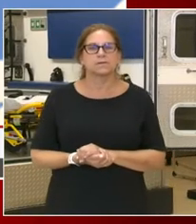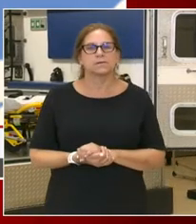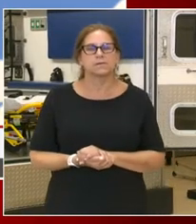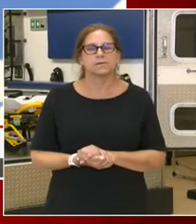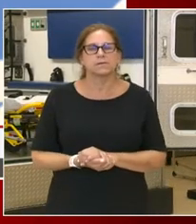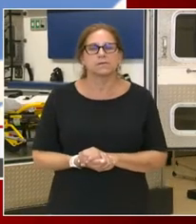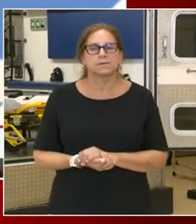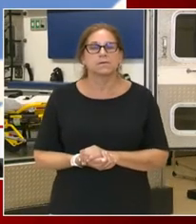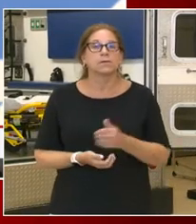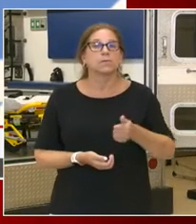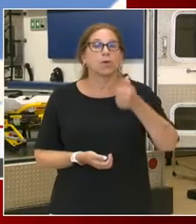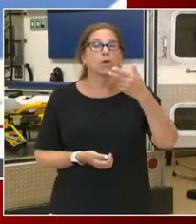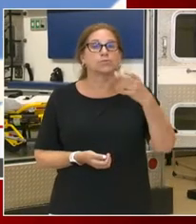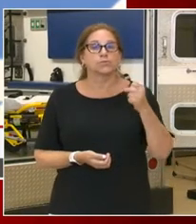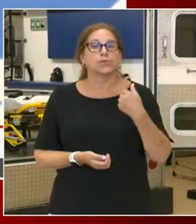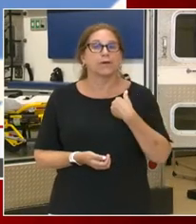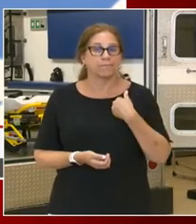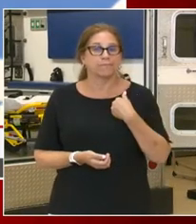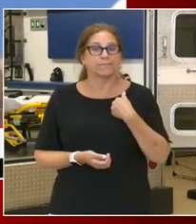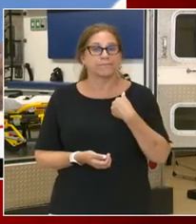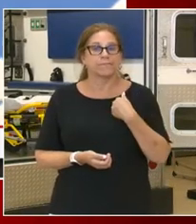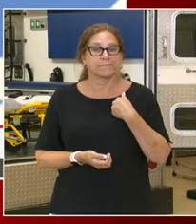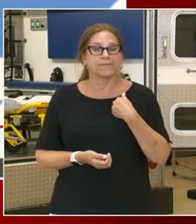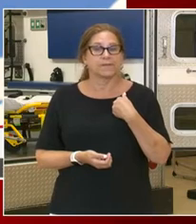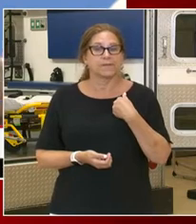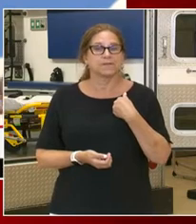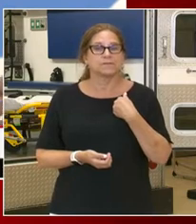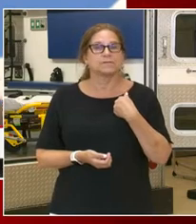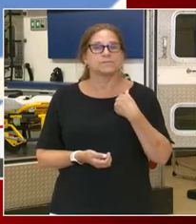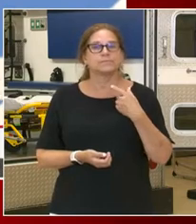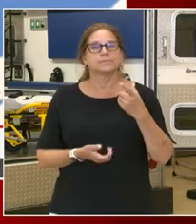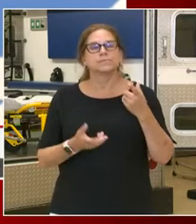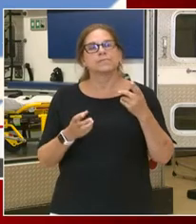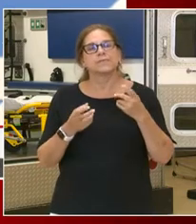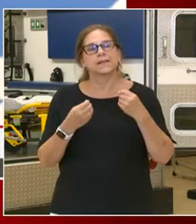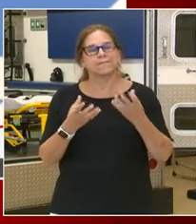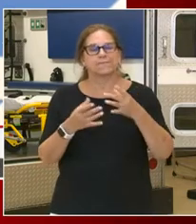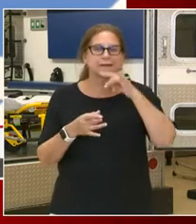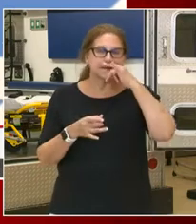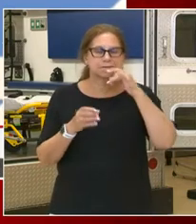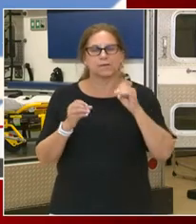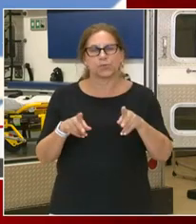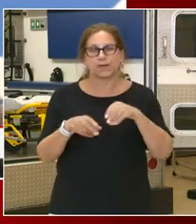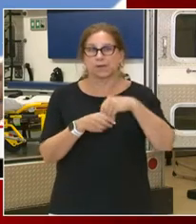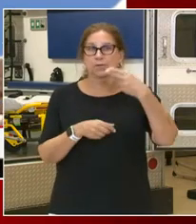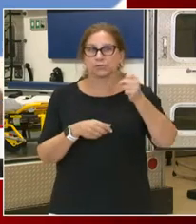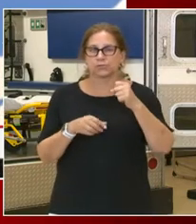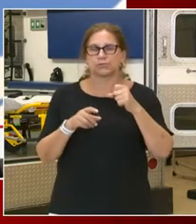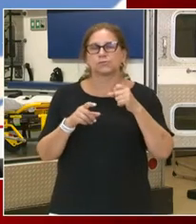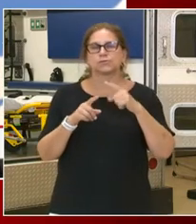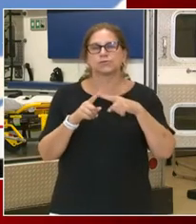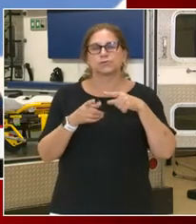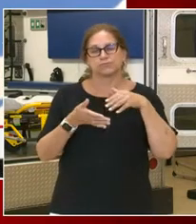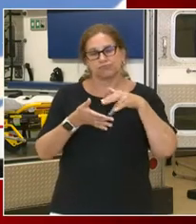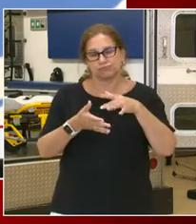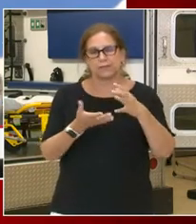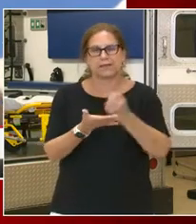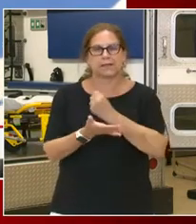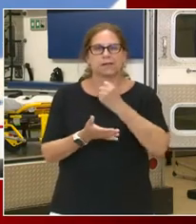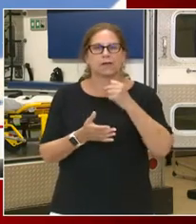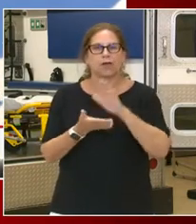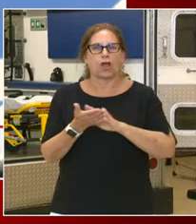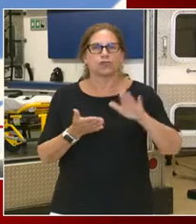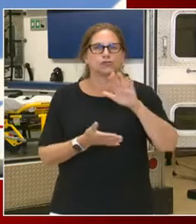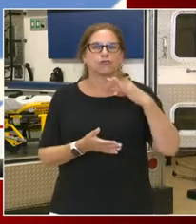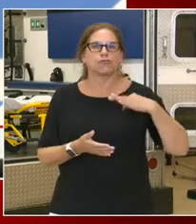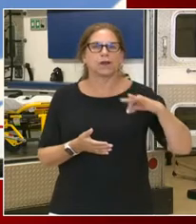college credit before they even get to us in a seamless, multi-credentialed pipeline with multiple on and